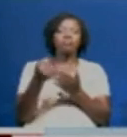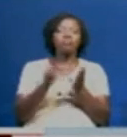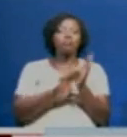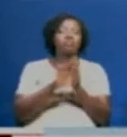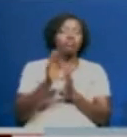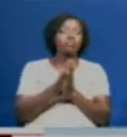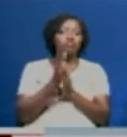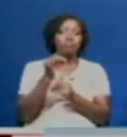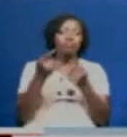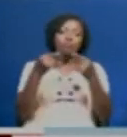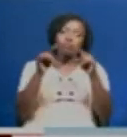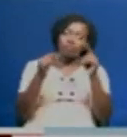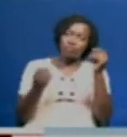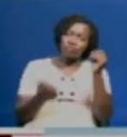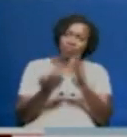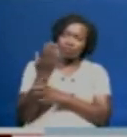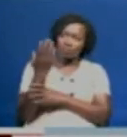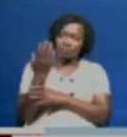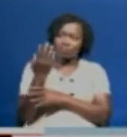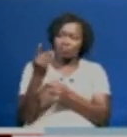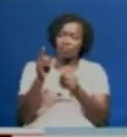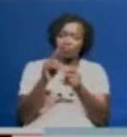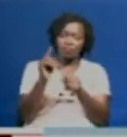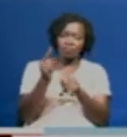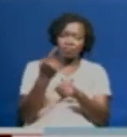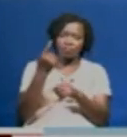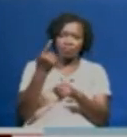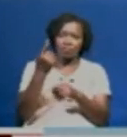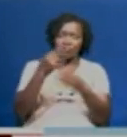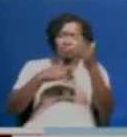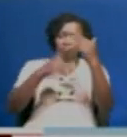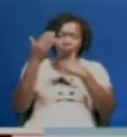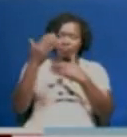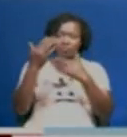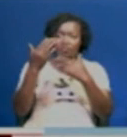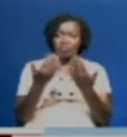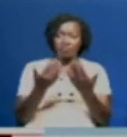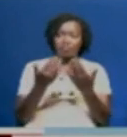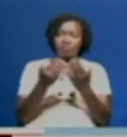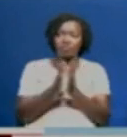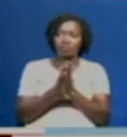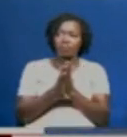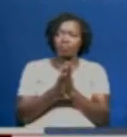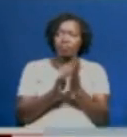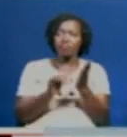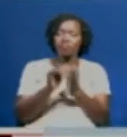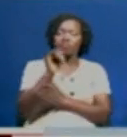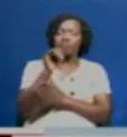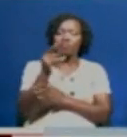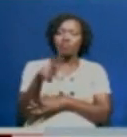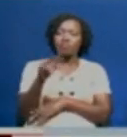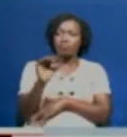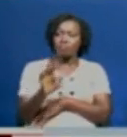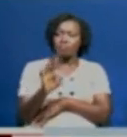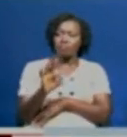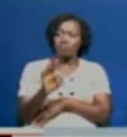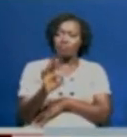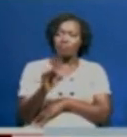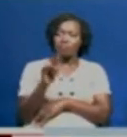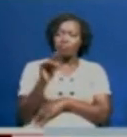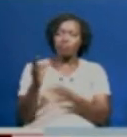eventual successful launch of the first Kenya University nanosatellite, Precursor Flight 1 Kunz PF. The satellite was